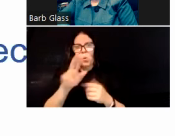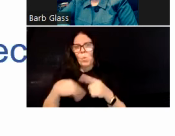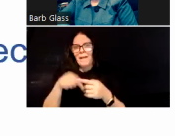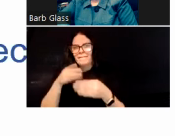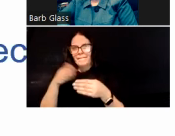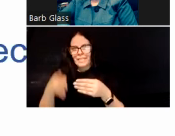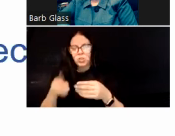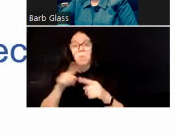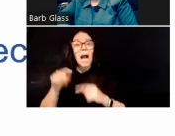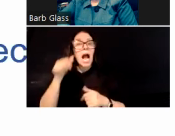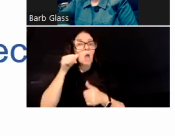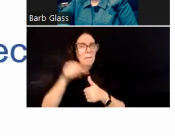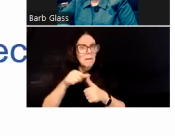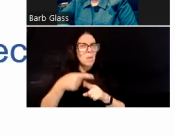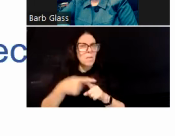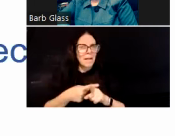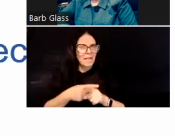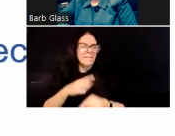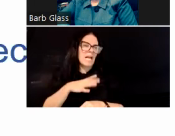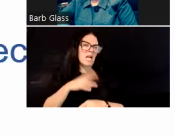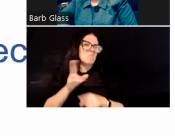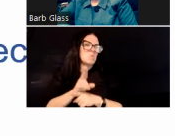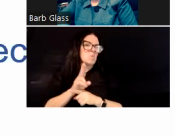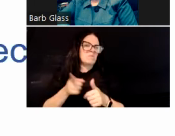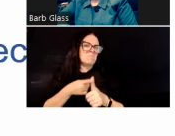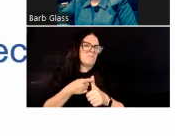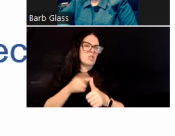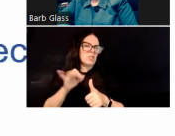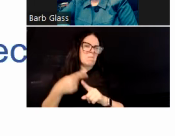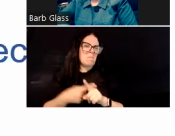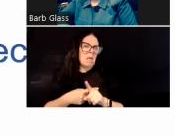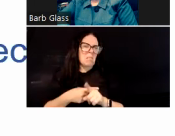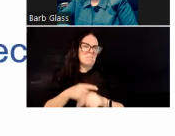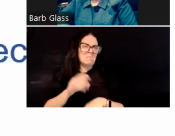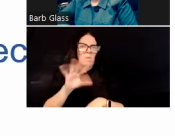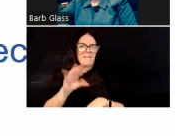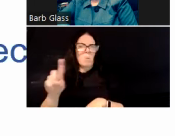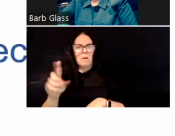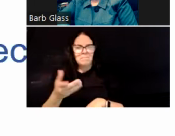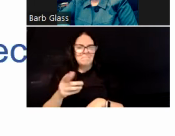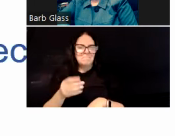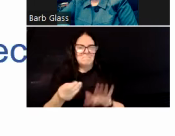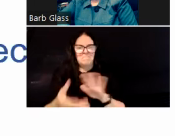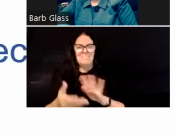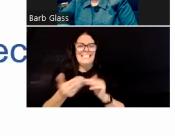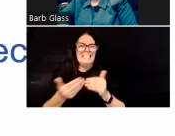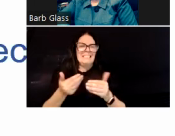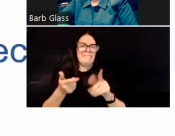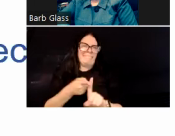but they remember the month, use the first of the month as a default. So that's just a tip to try to use.